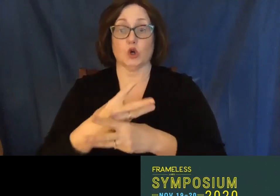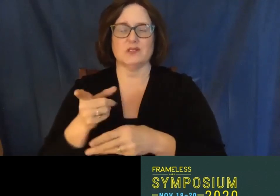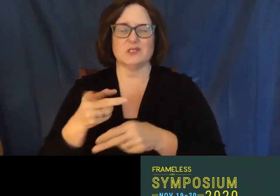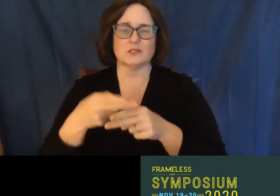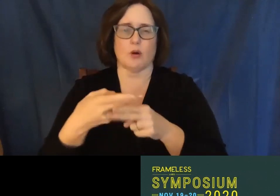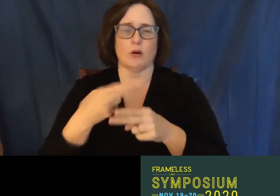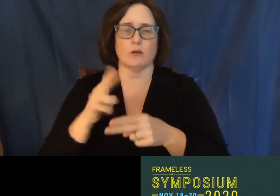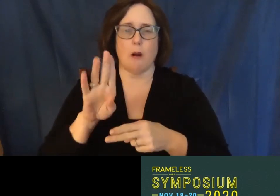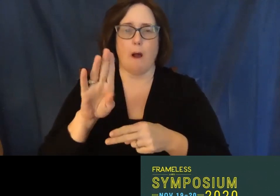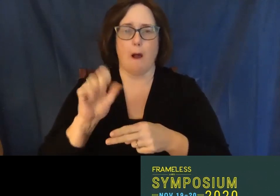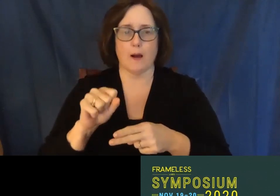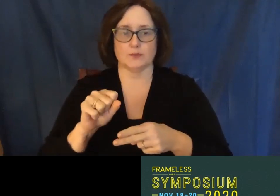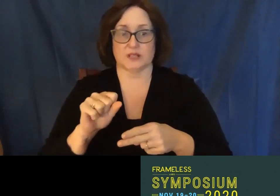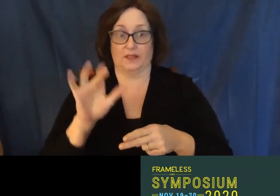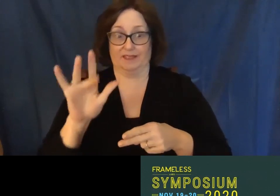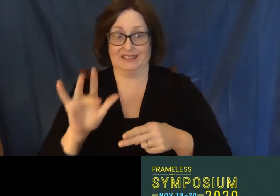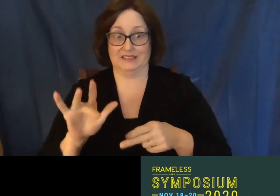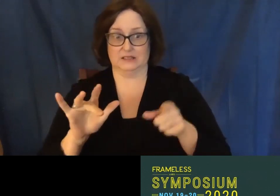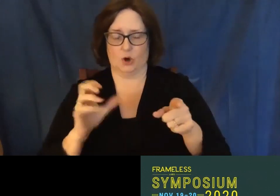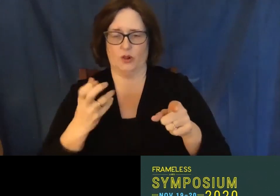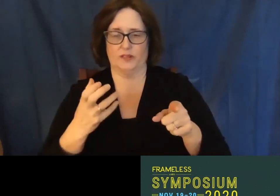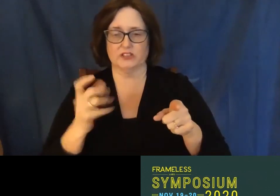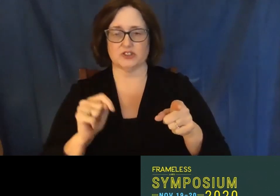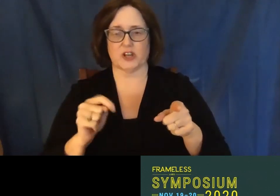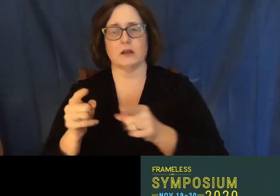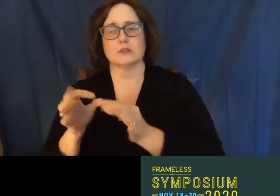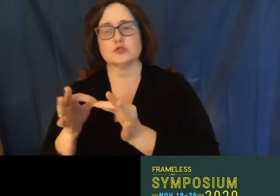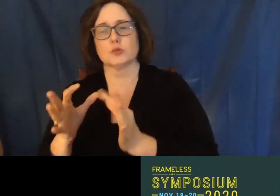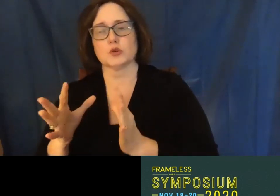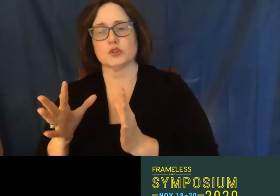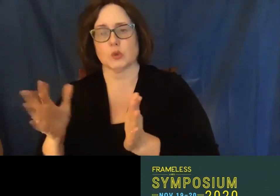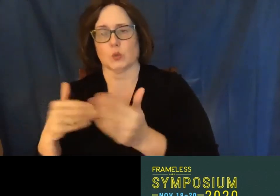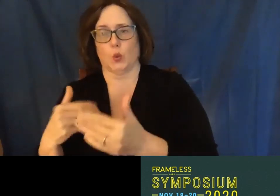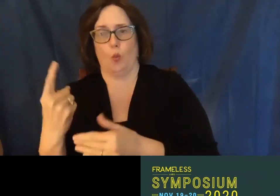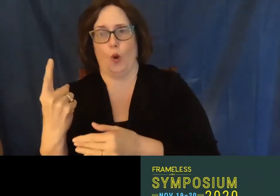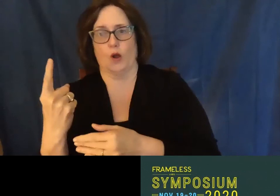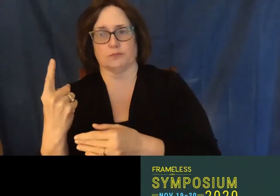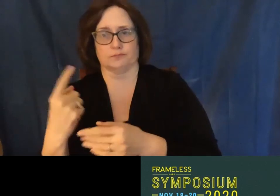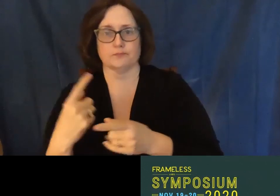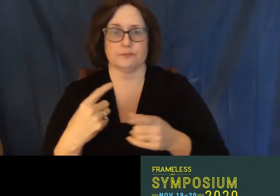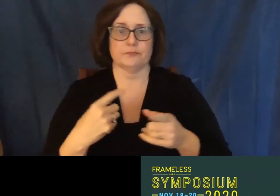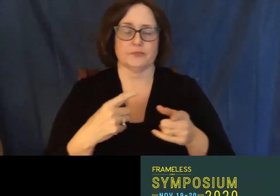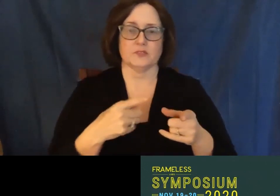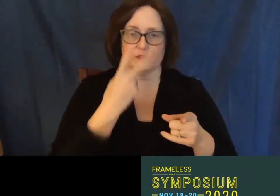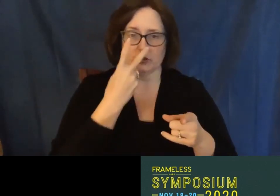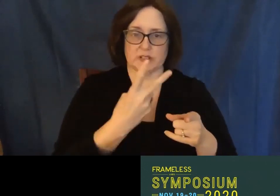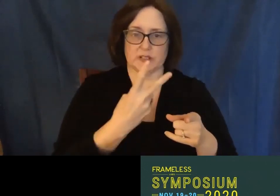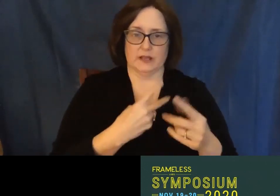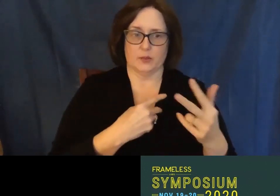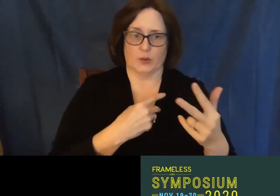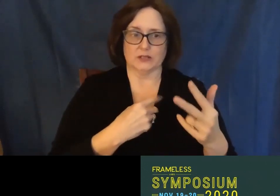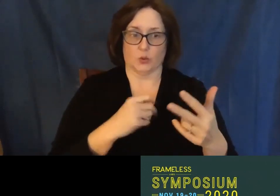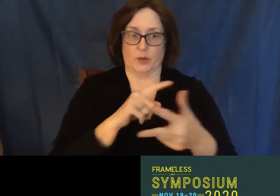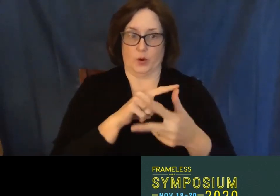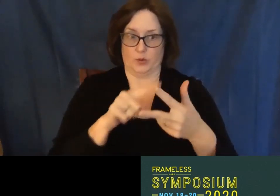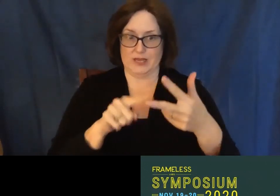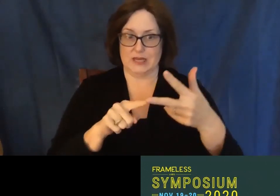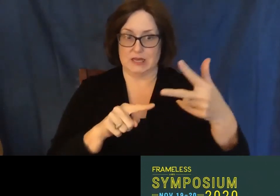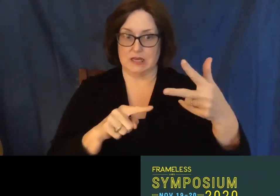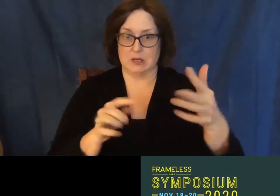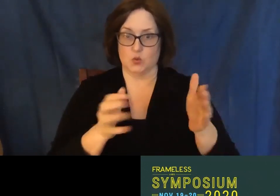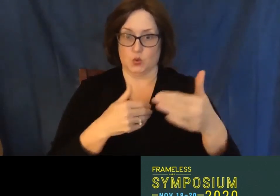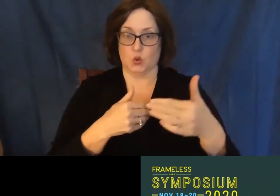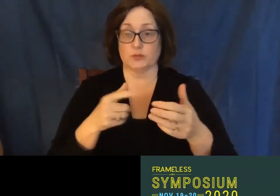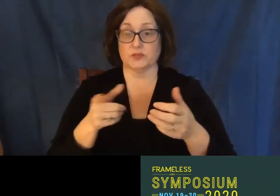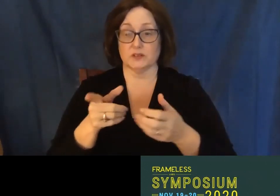been posted in the chat, so if you're not looking at the chat window, click on that button and you see 3 links. 3 rooms are available. They were all designed by